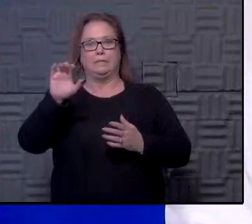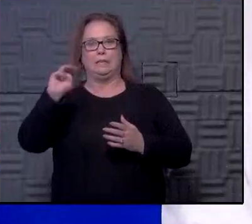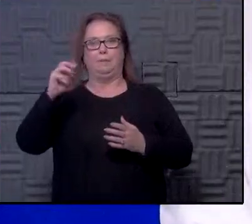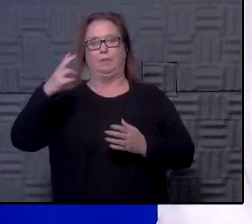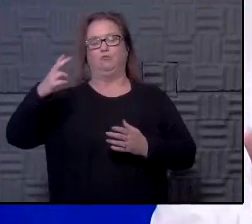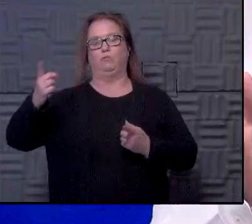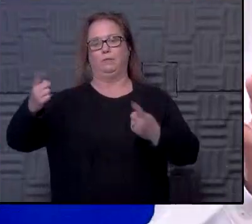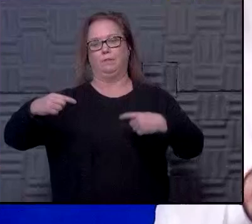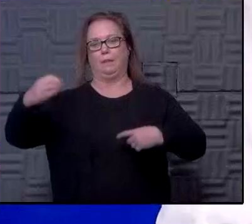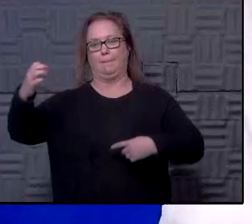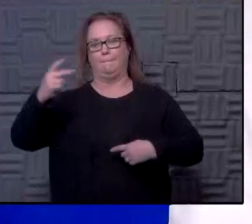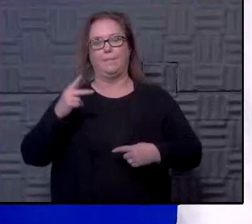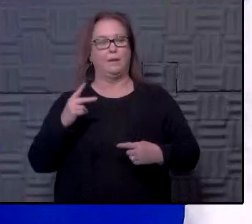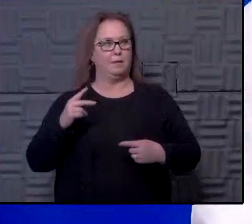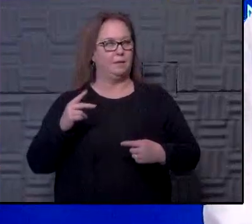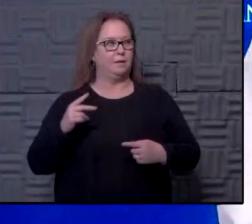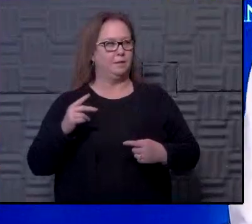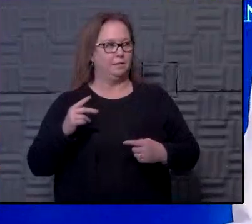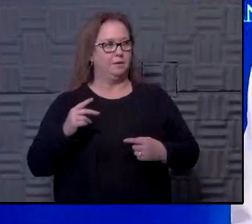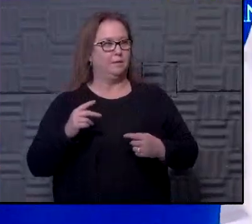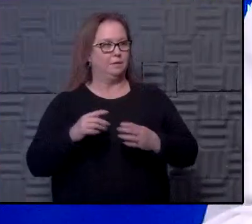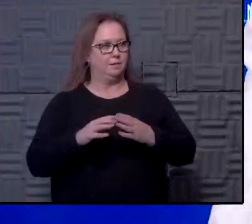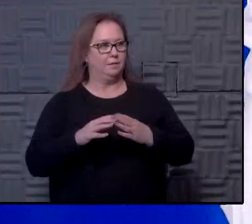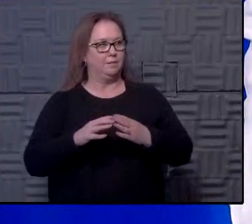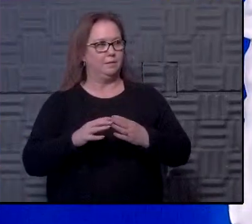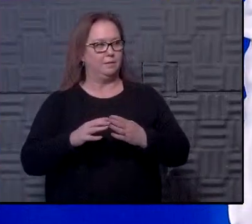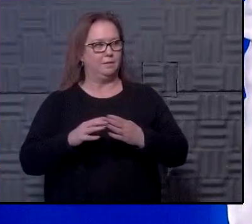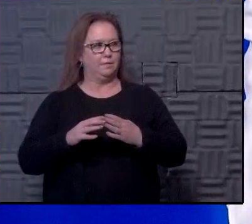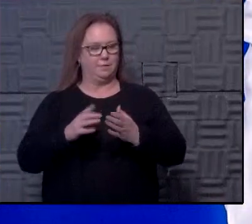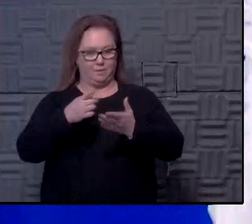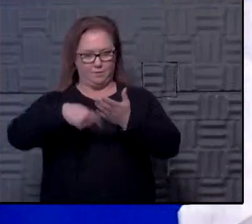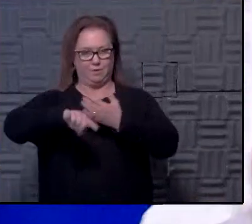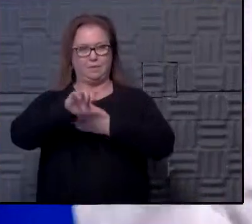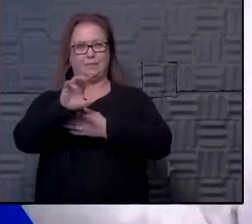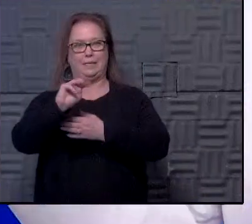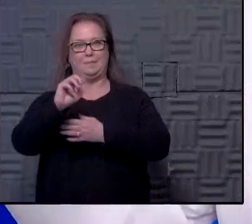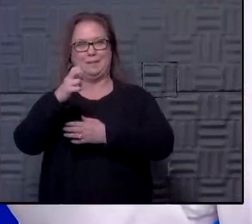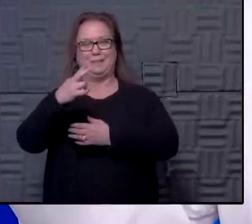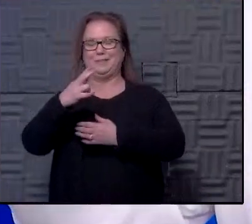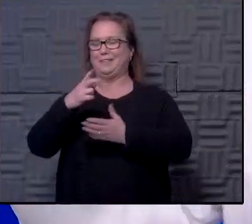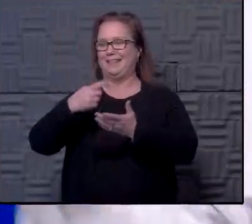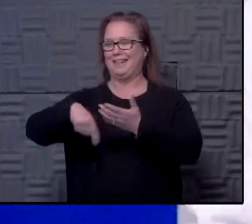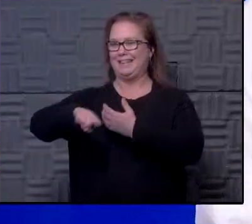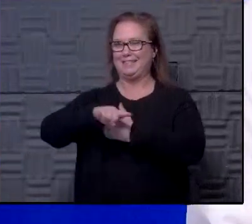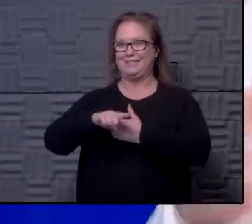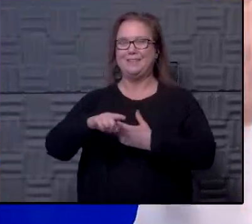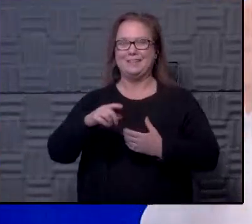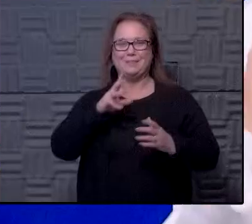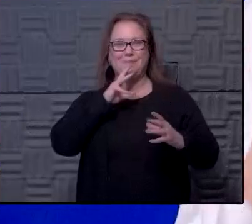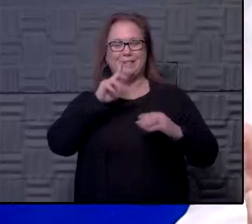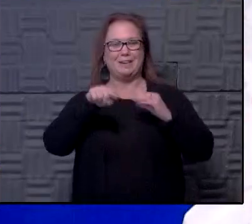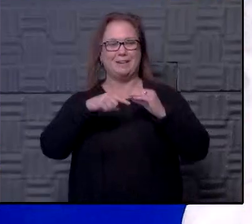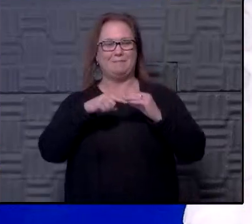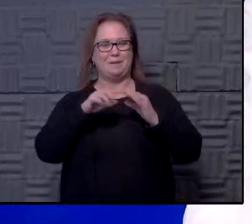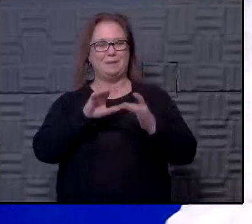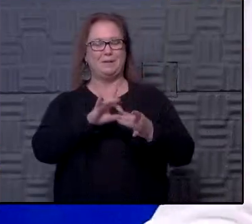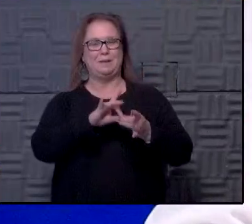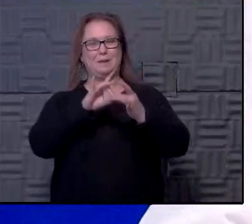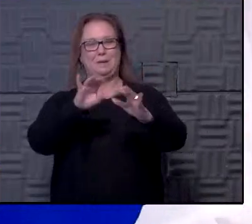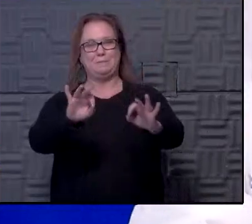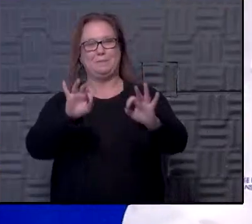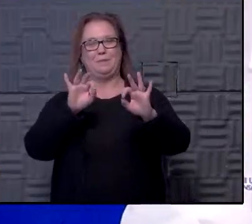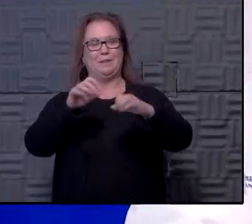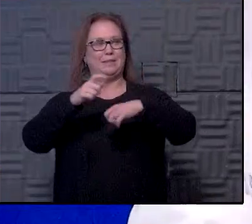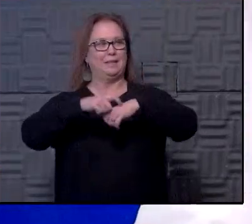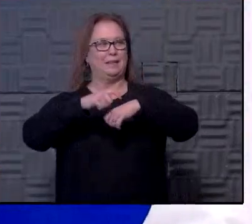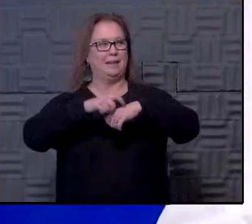Children's back on to talk about some of these issues Actually, that are cropping they're up. on next week, I believe. Oh, there you go. See, that's See, perfect. Yeah,